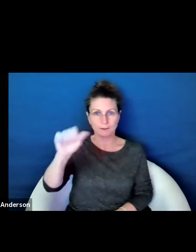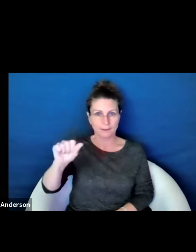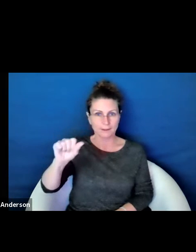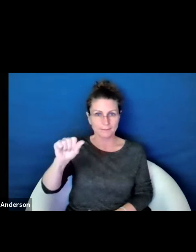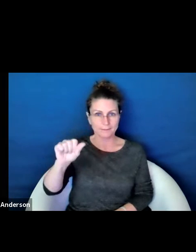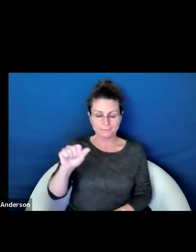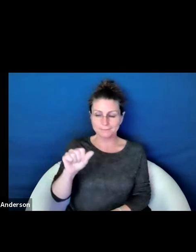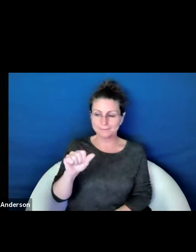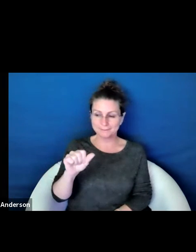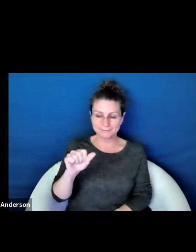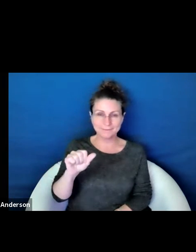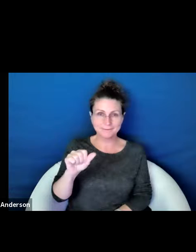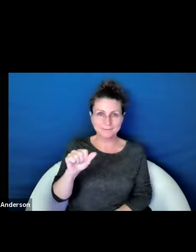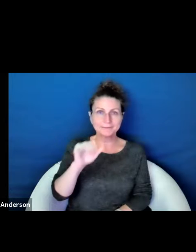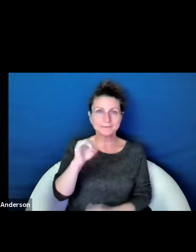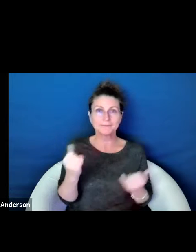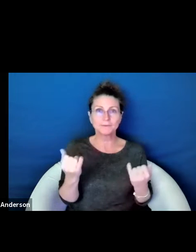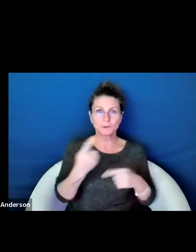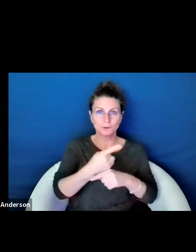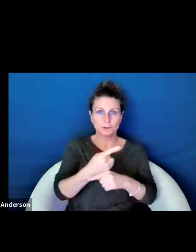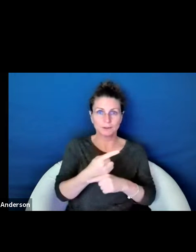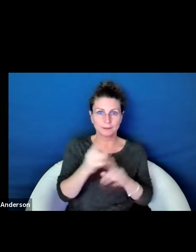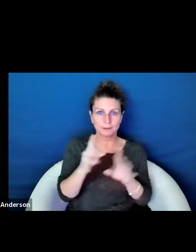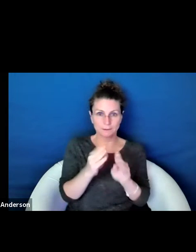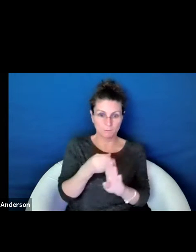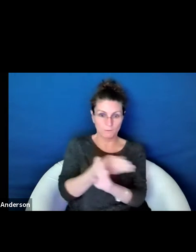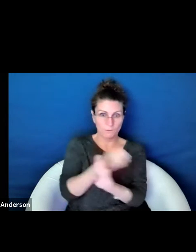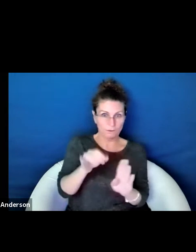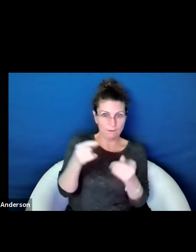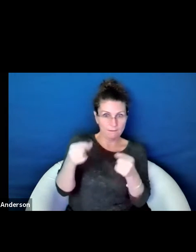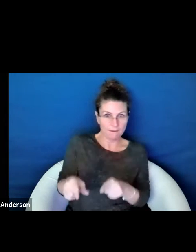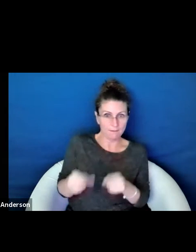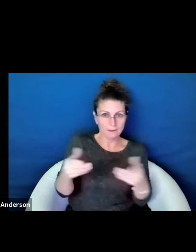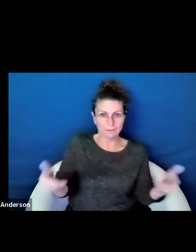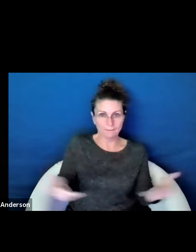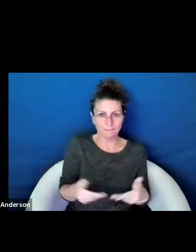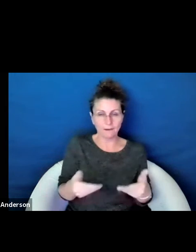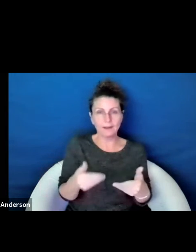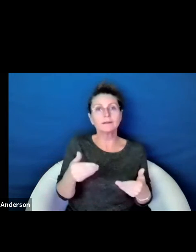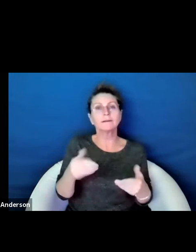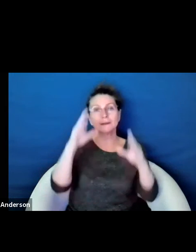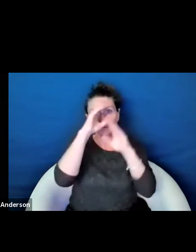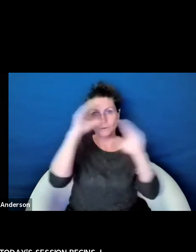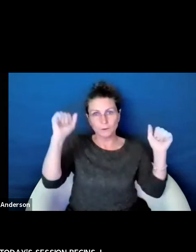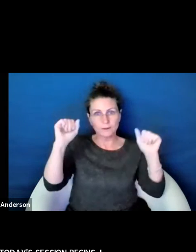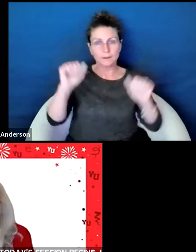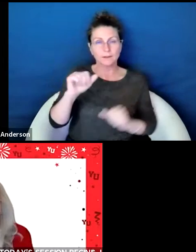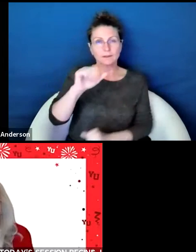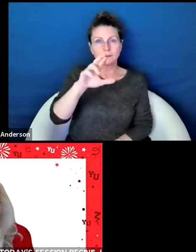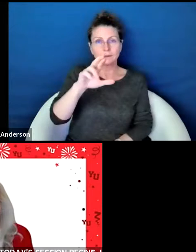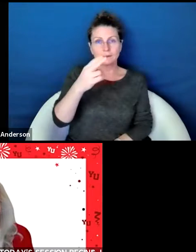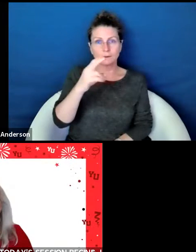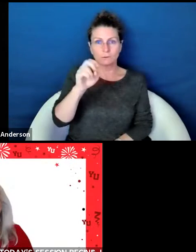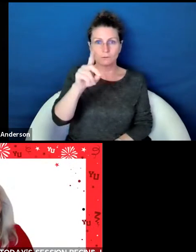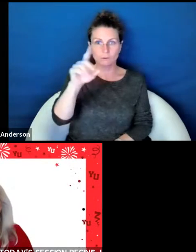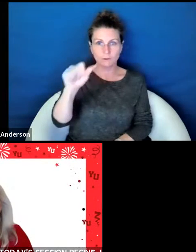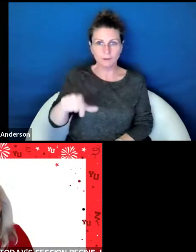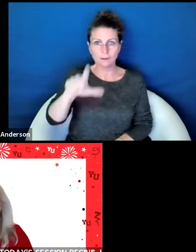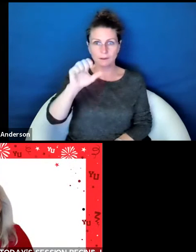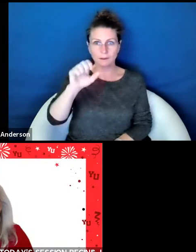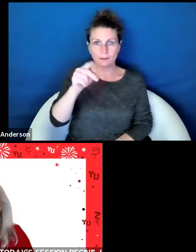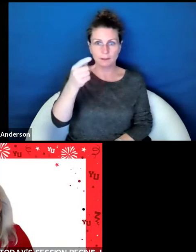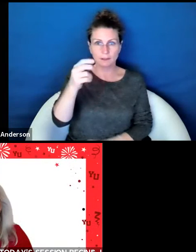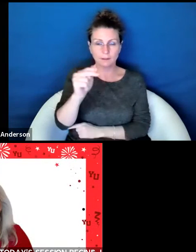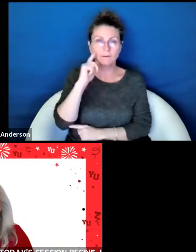Before today's session begins, I would like to invite President Rhonda Lenton to turn on her camera and join us for some